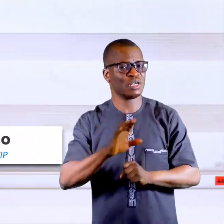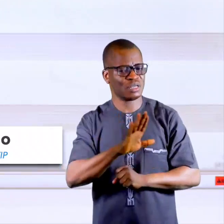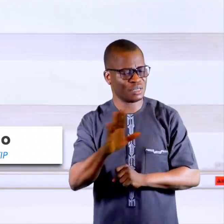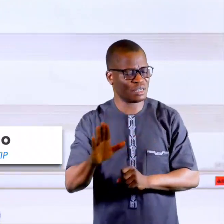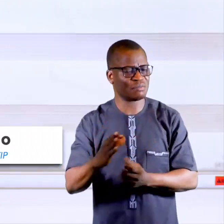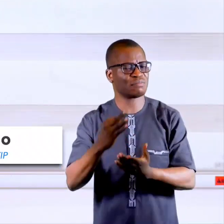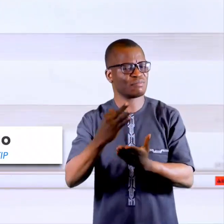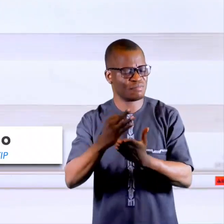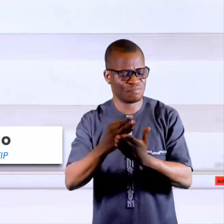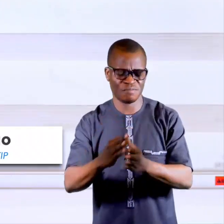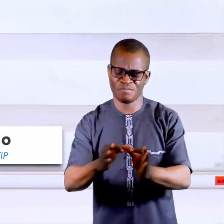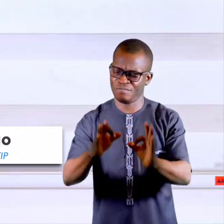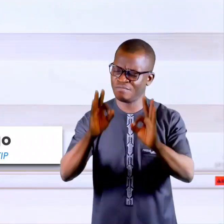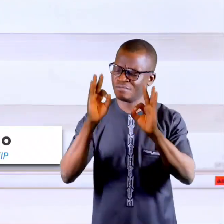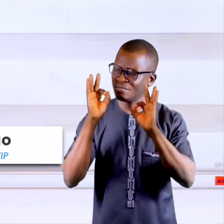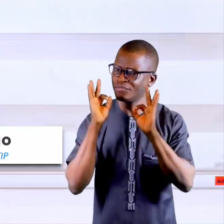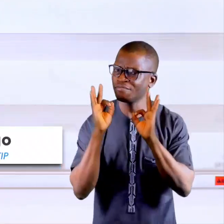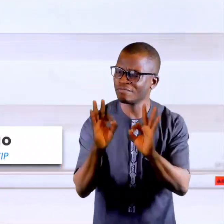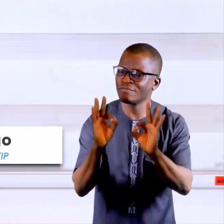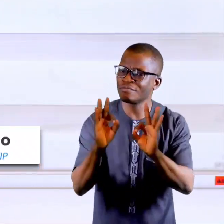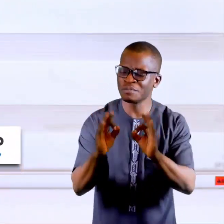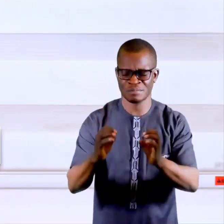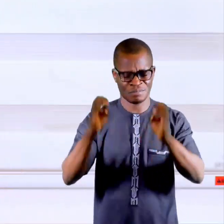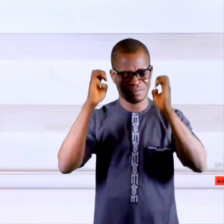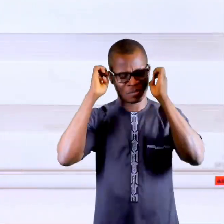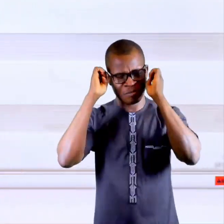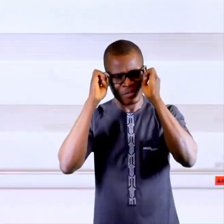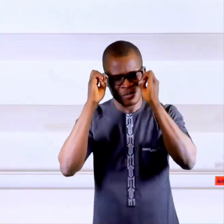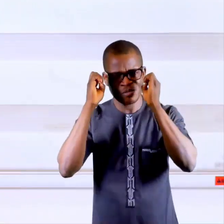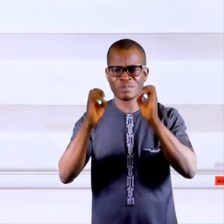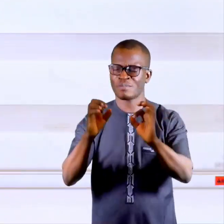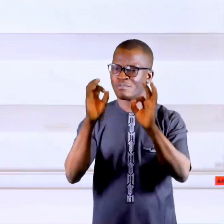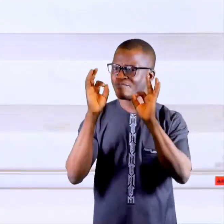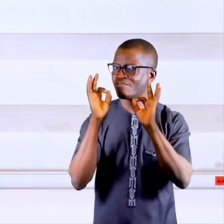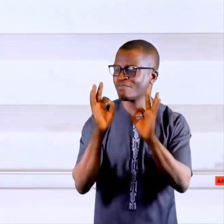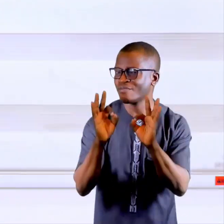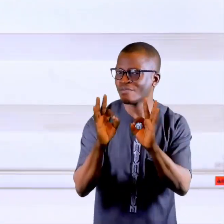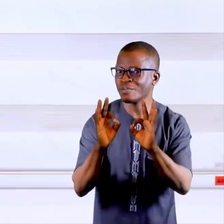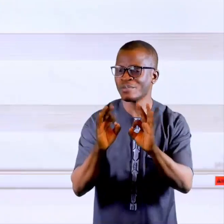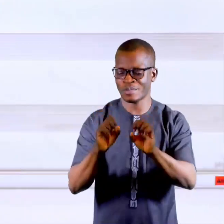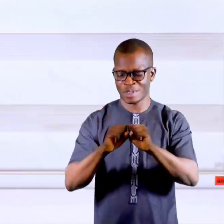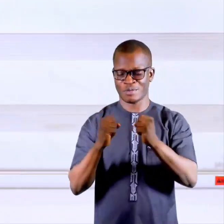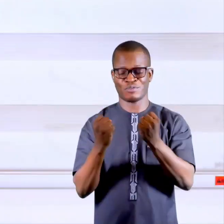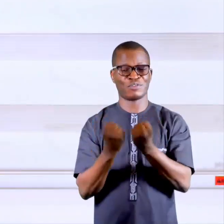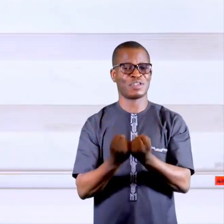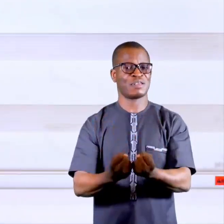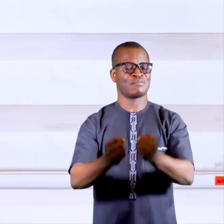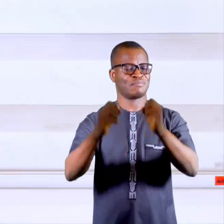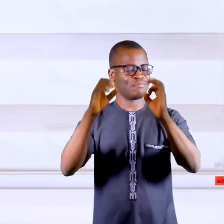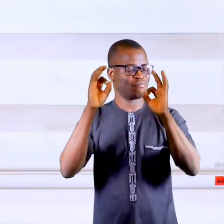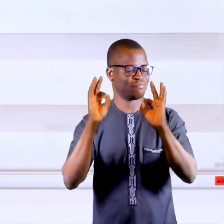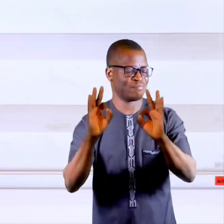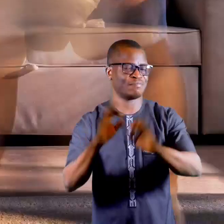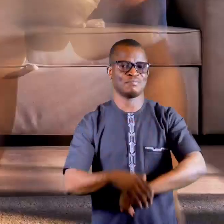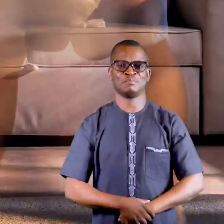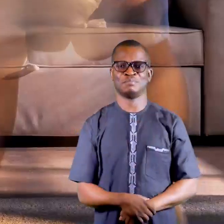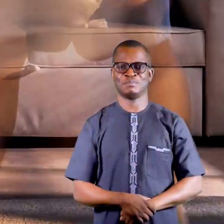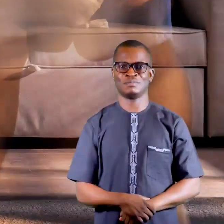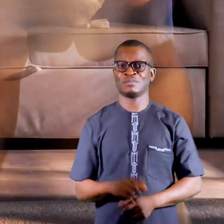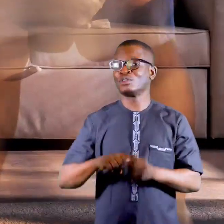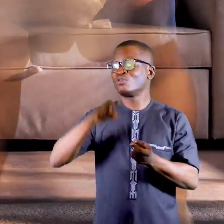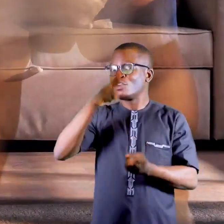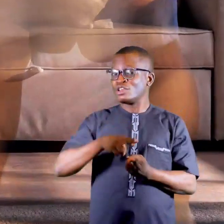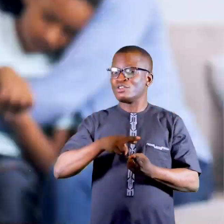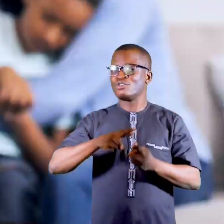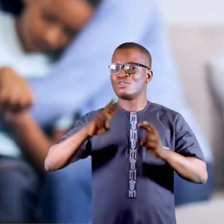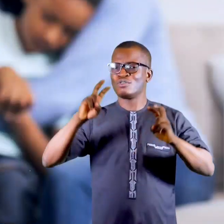that they are financially empowered, educationally empowered, and socially empowered. To